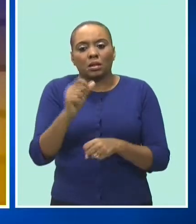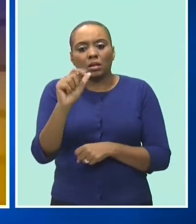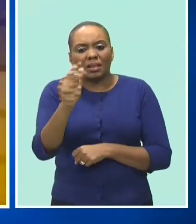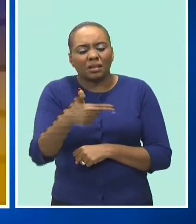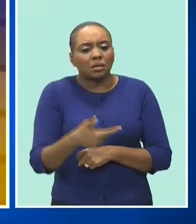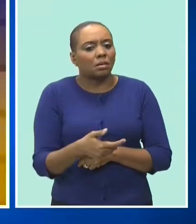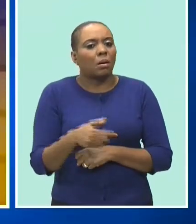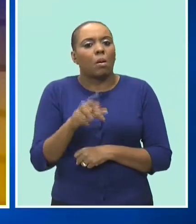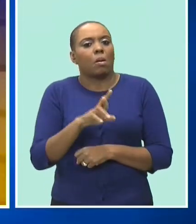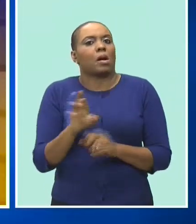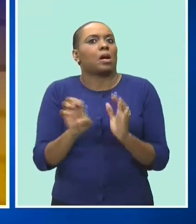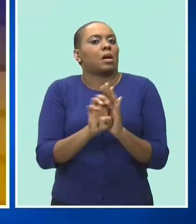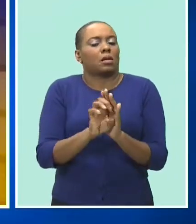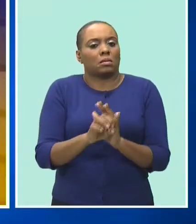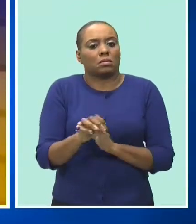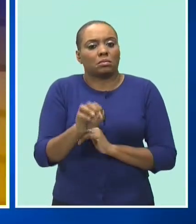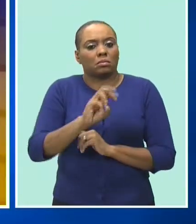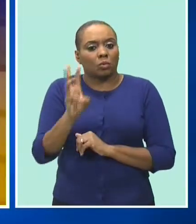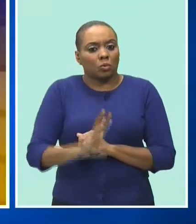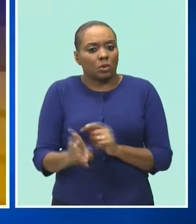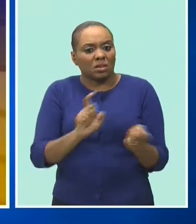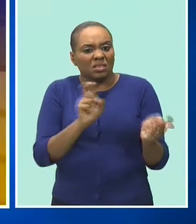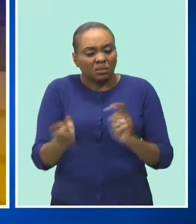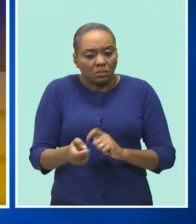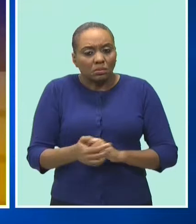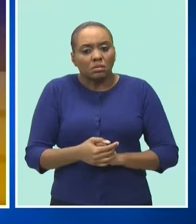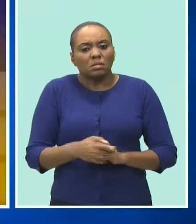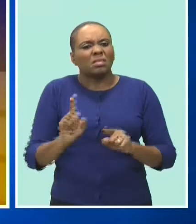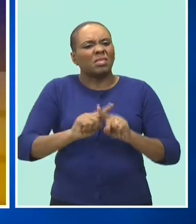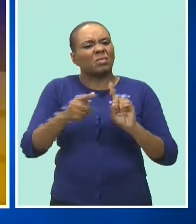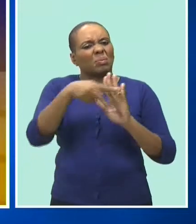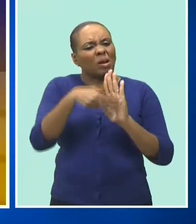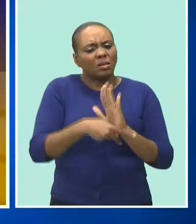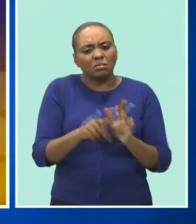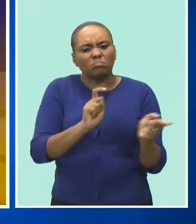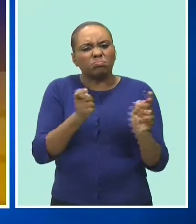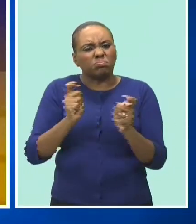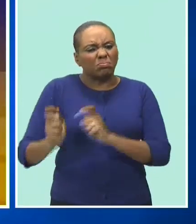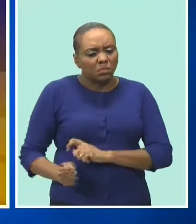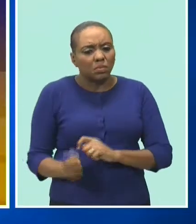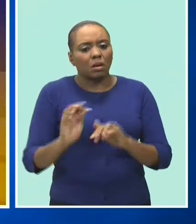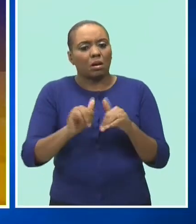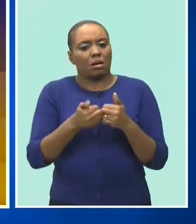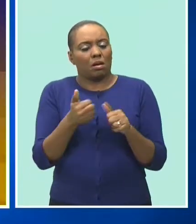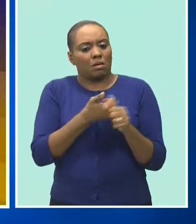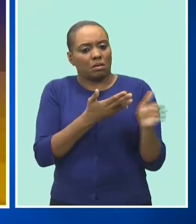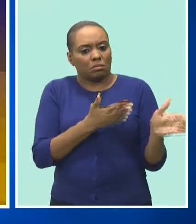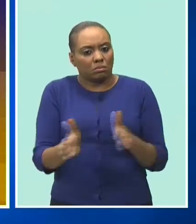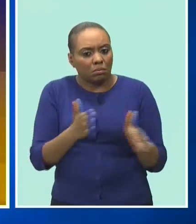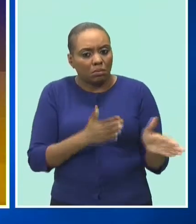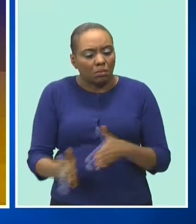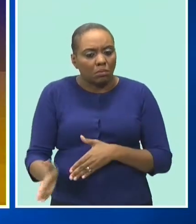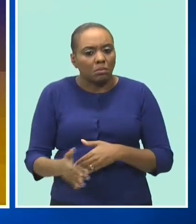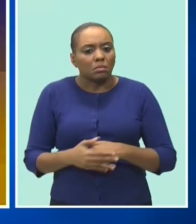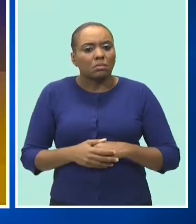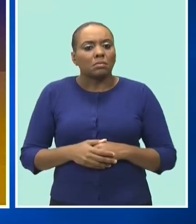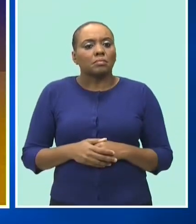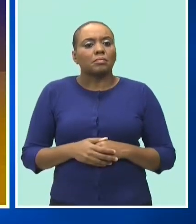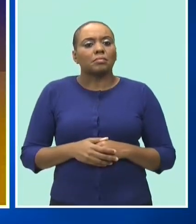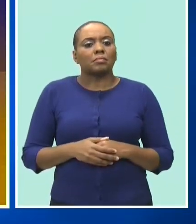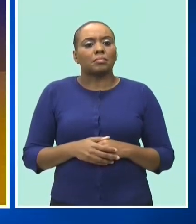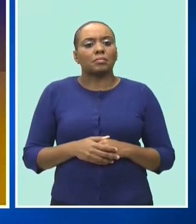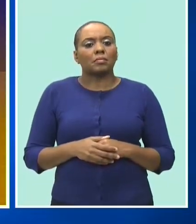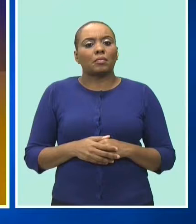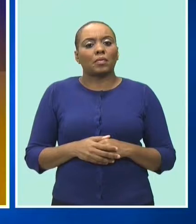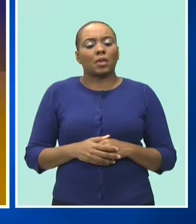the different policies and changes in the way that the practices that people do on a day-to-day basis. The